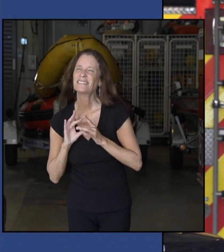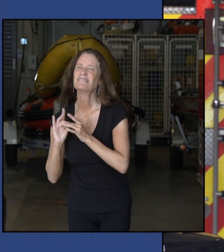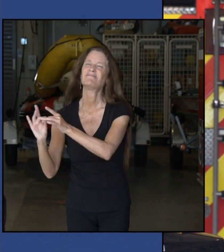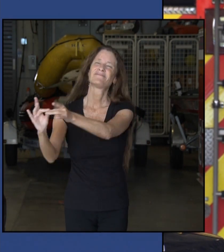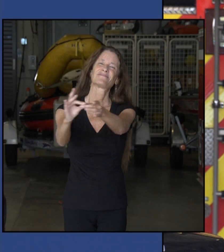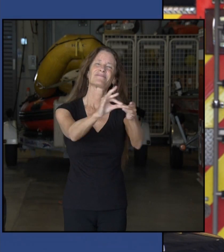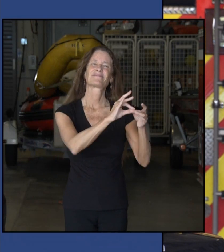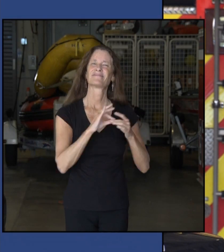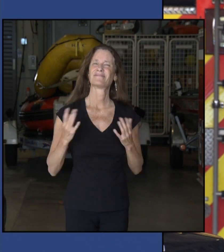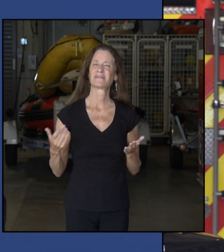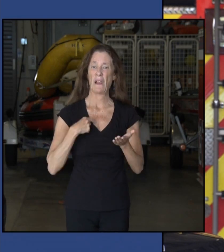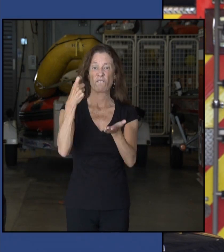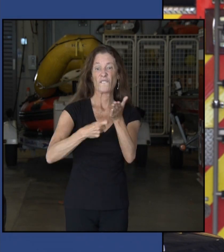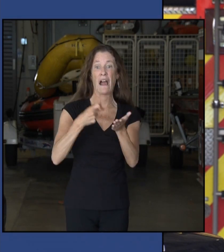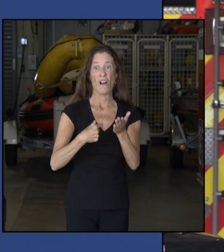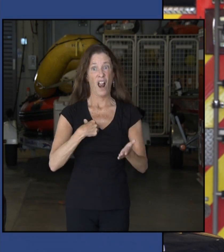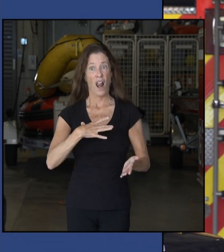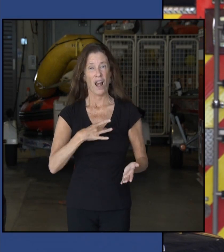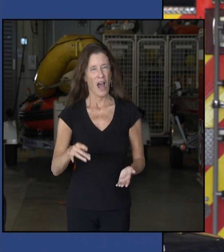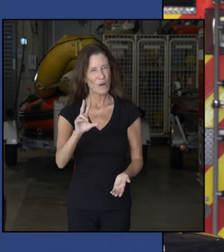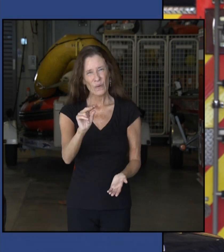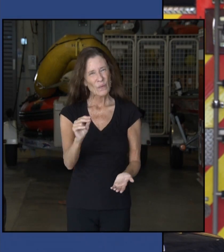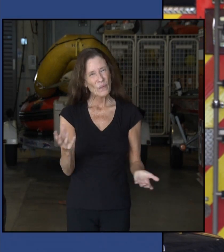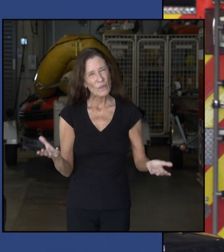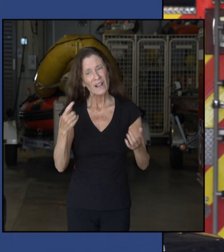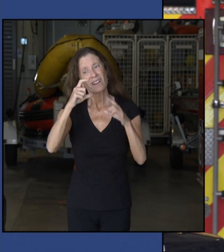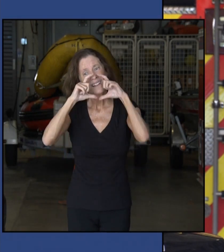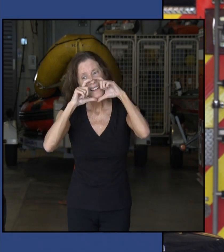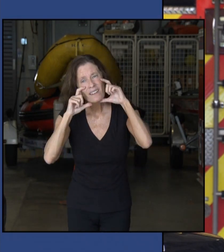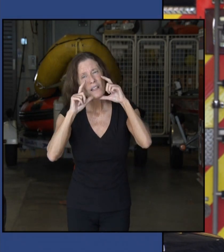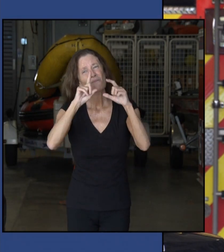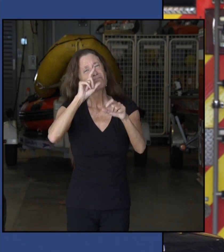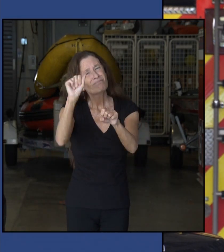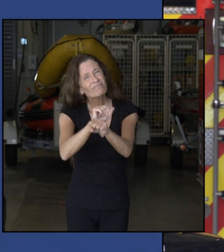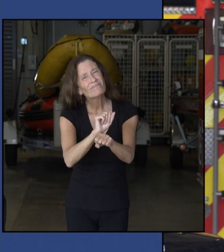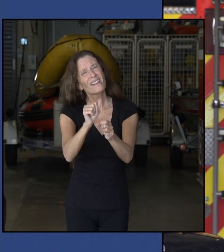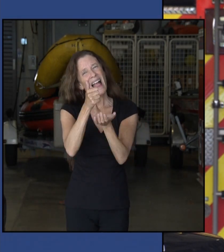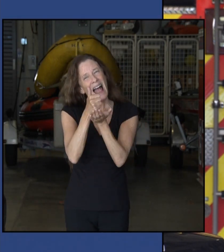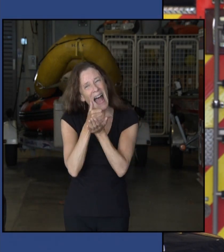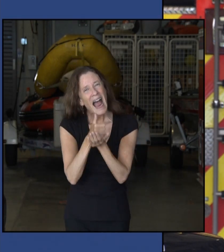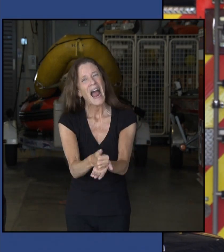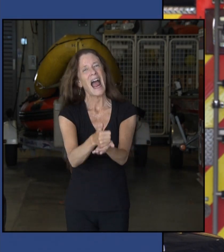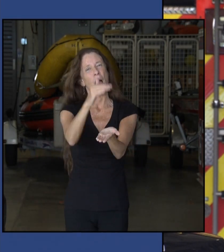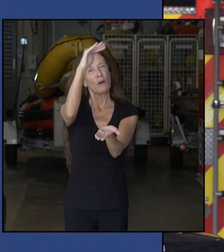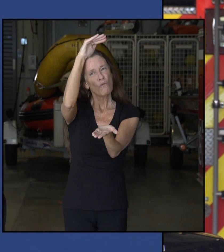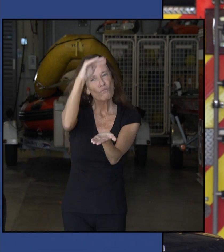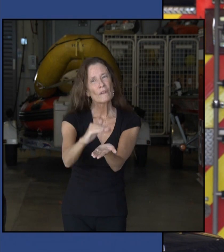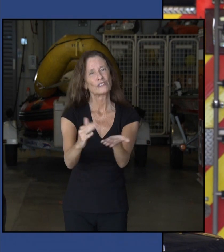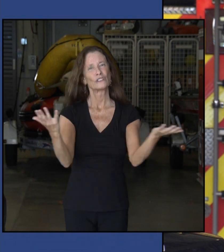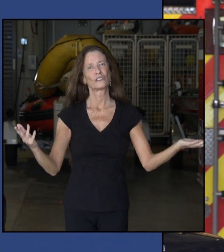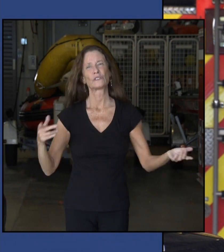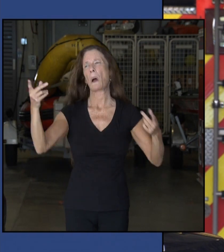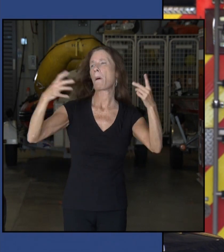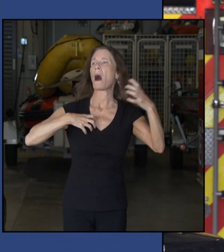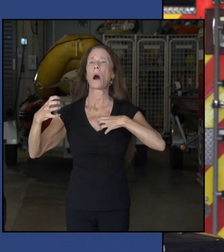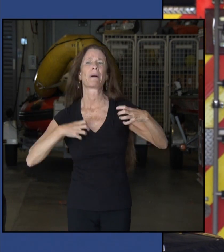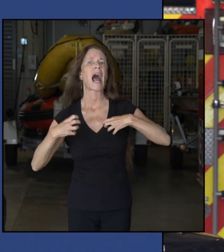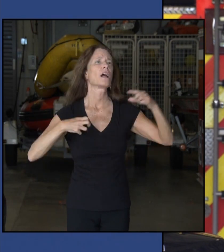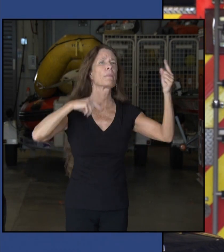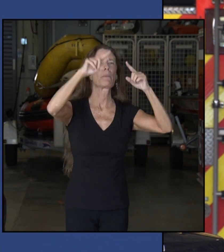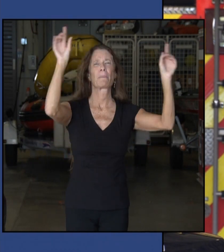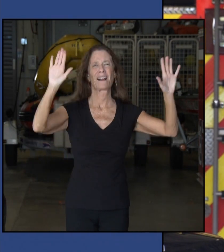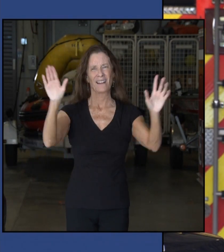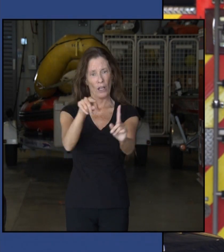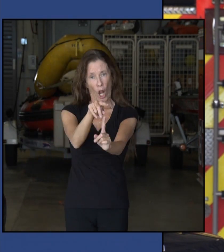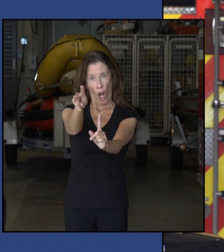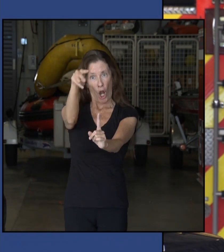and say, in this fight against this virus, this common enemy that we're all facing, these are the things that work. Let's do it. You're standing in